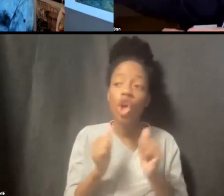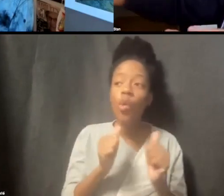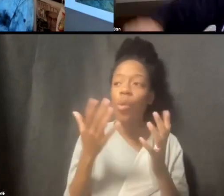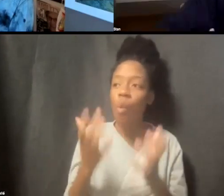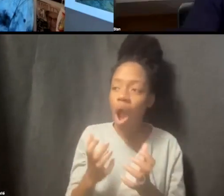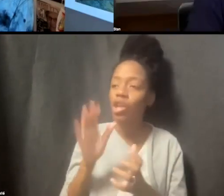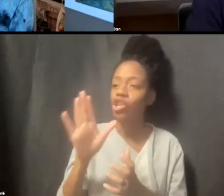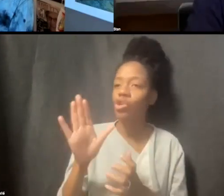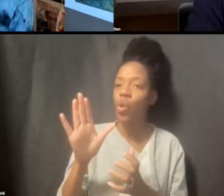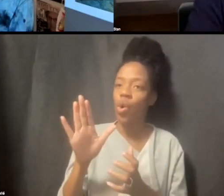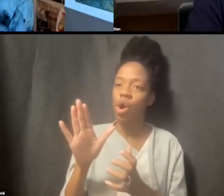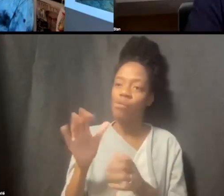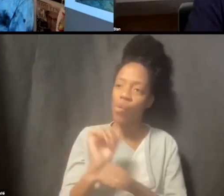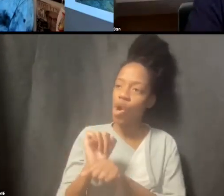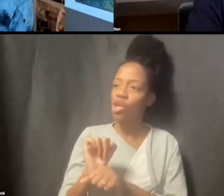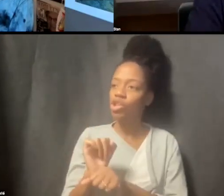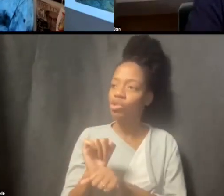at once. Yeah. So